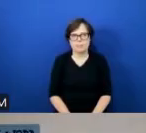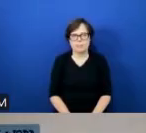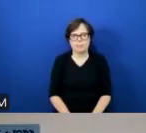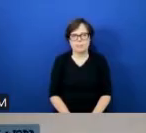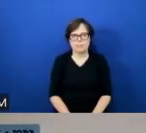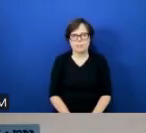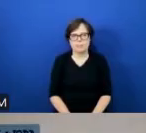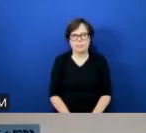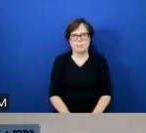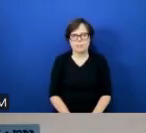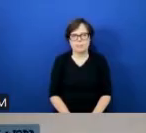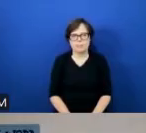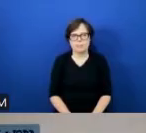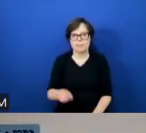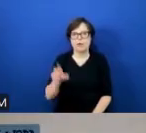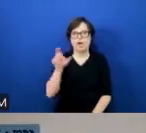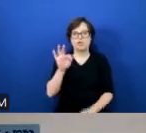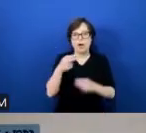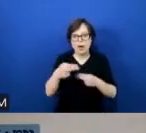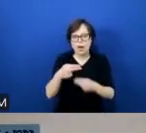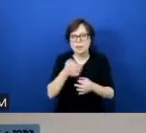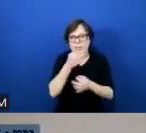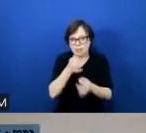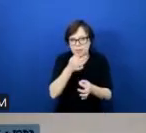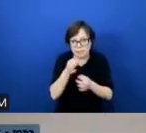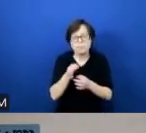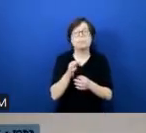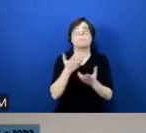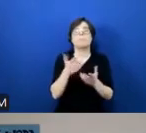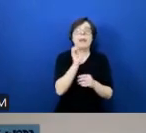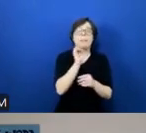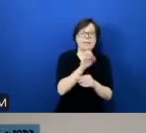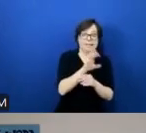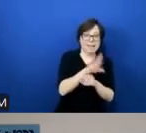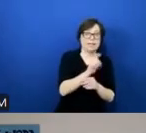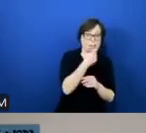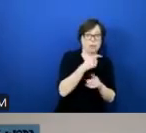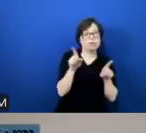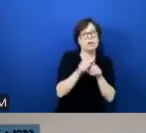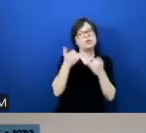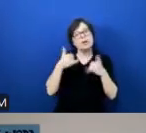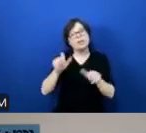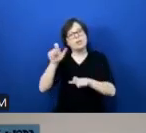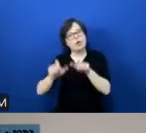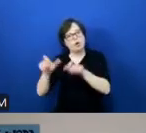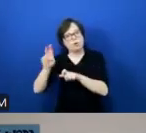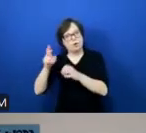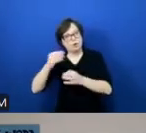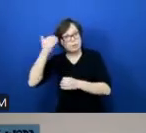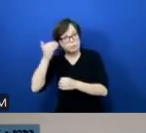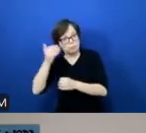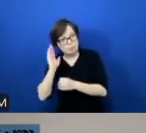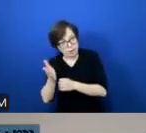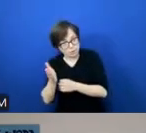Szanowni Państwo, pojawiały się pytania na czacie i prezentacja i Bydgoszczy i wszystkich. There are some questions on the chat. All